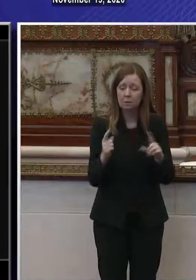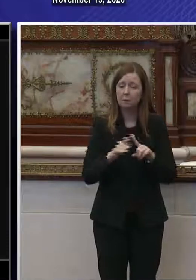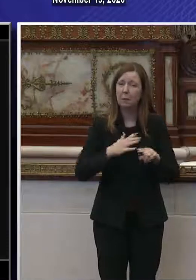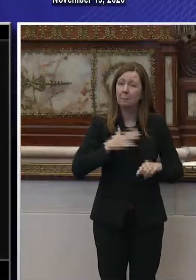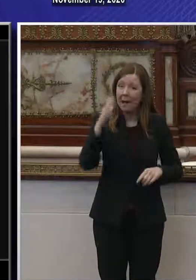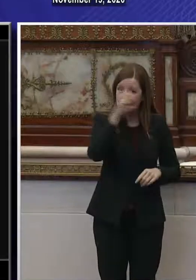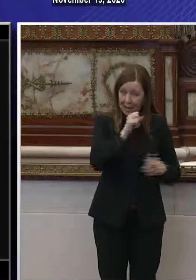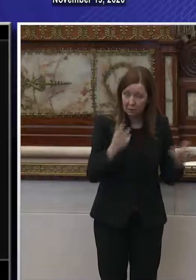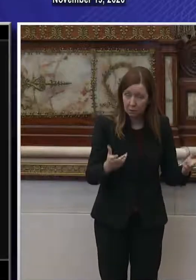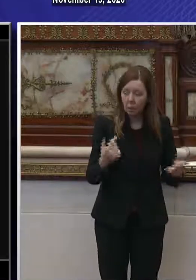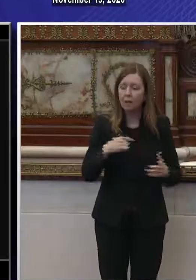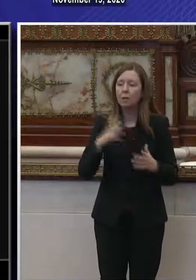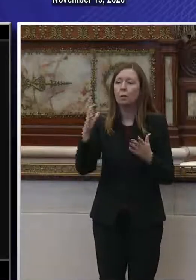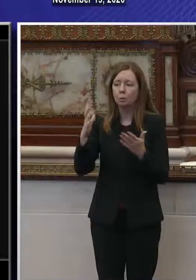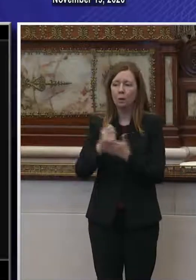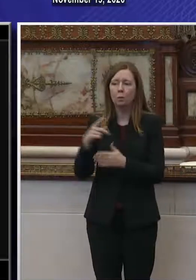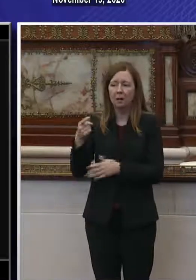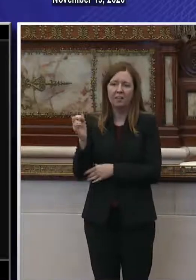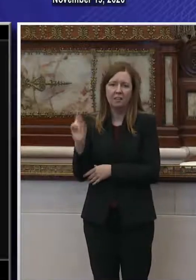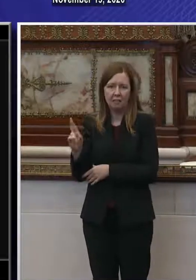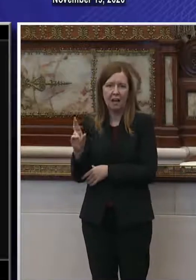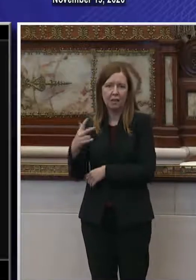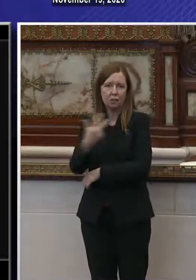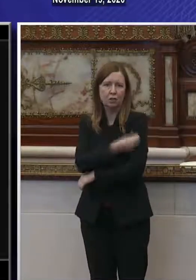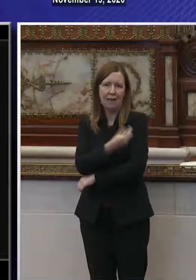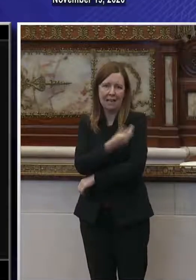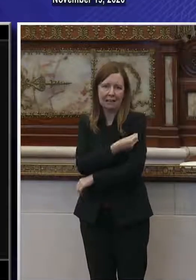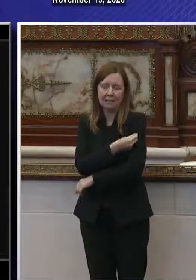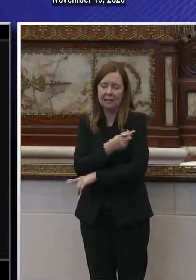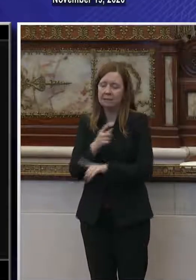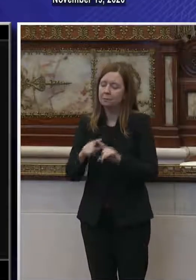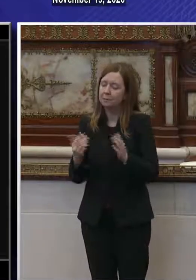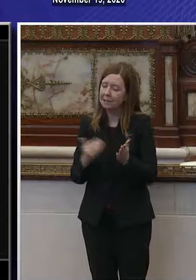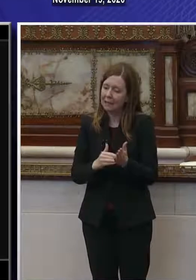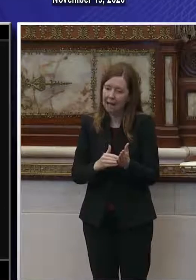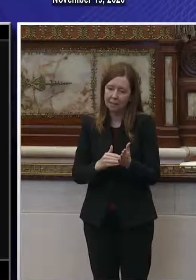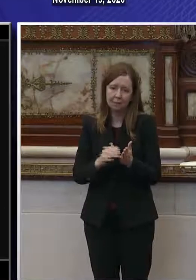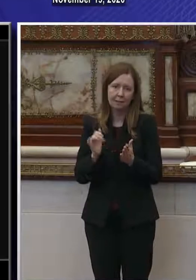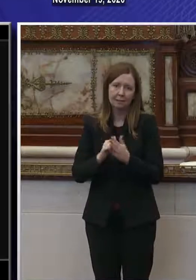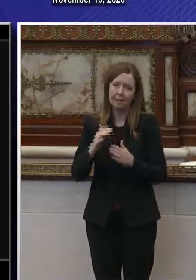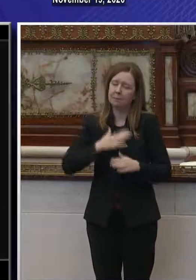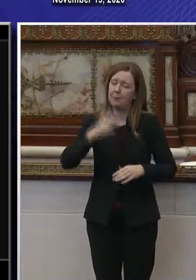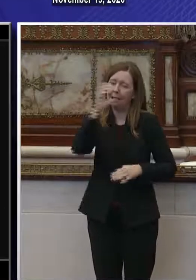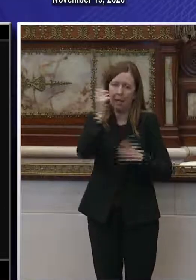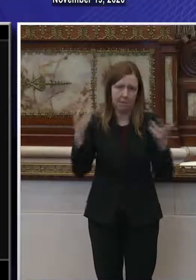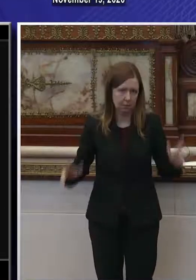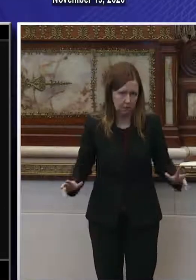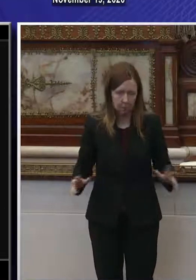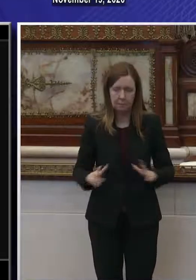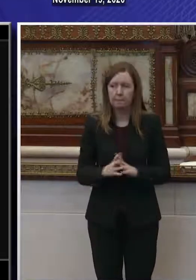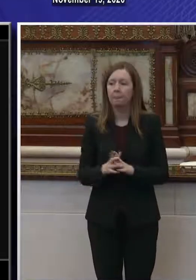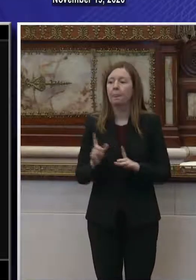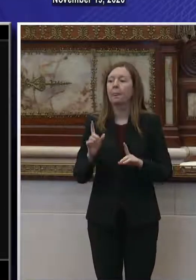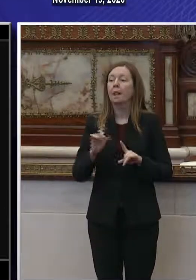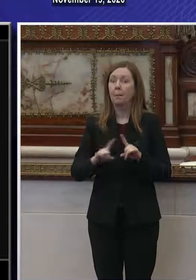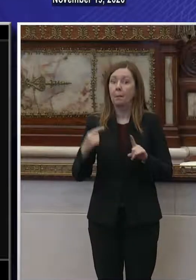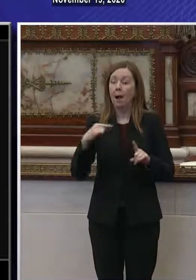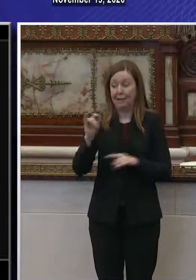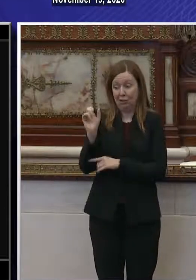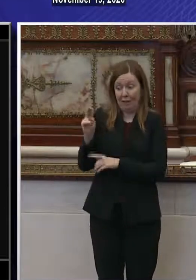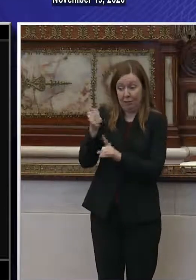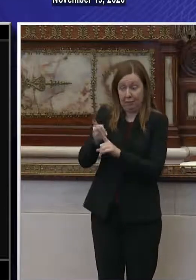guess, is that we will get the Pfizer vaccine. But once again, that's just a guess on my part. We are preparing